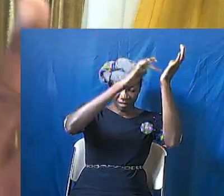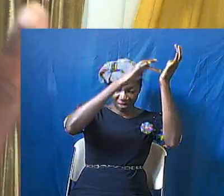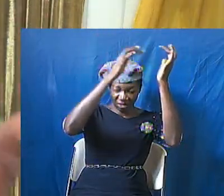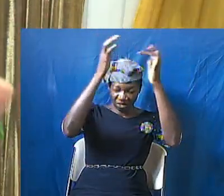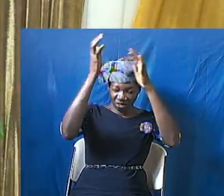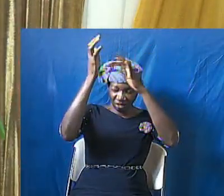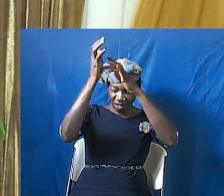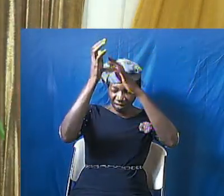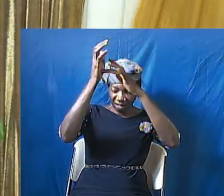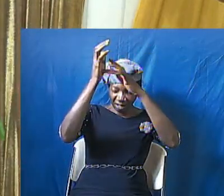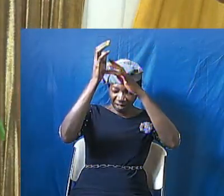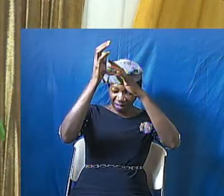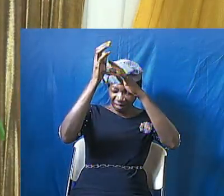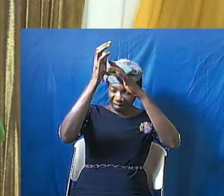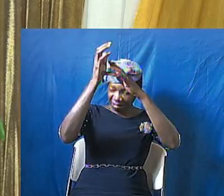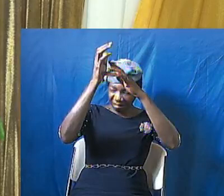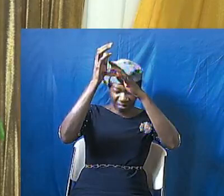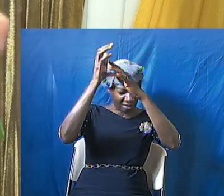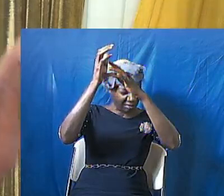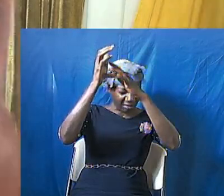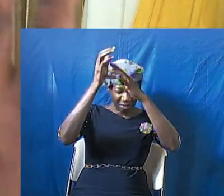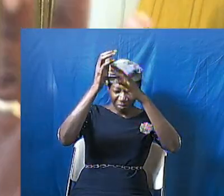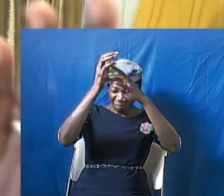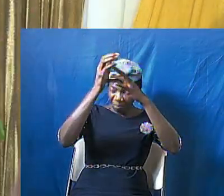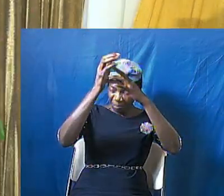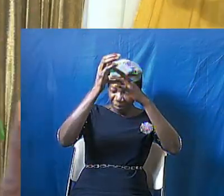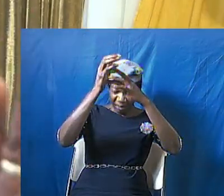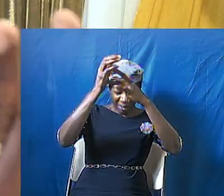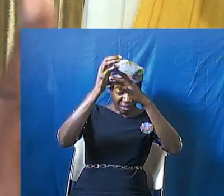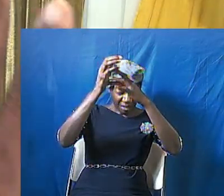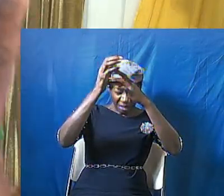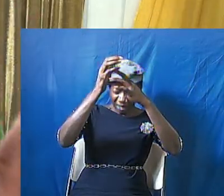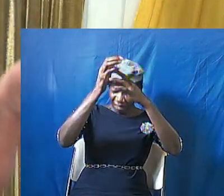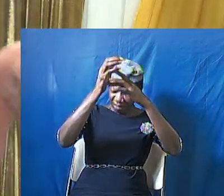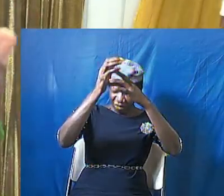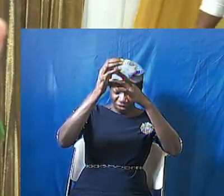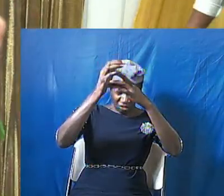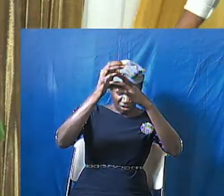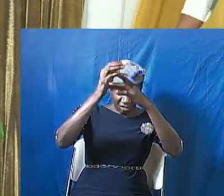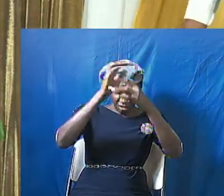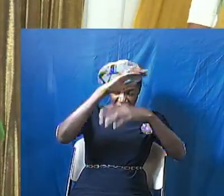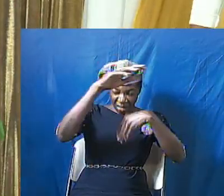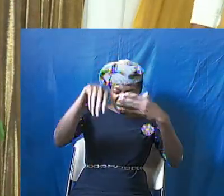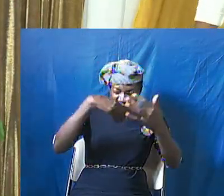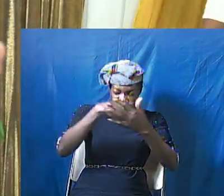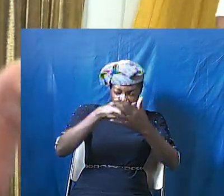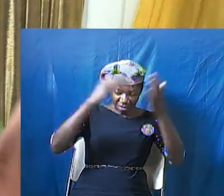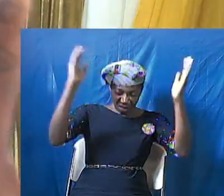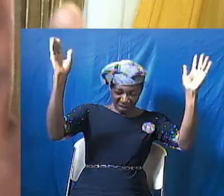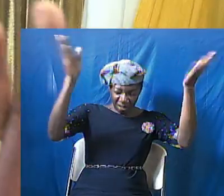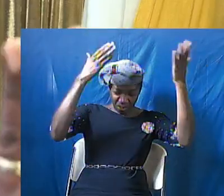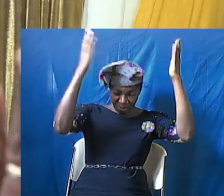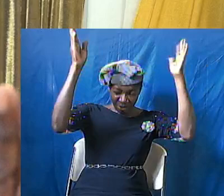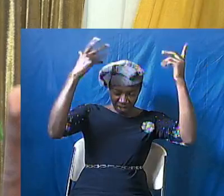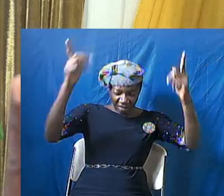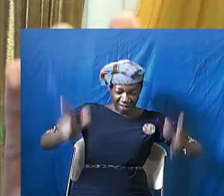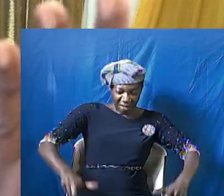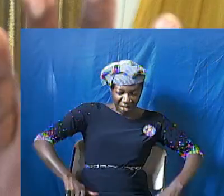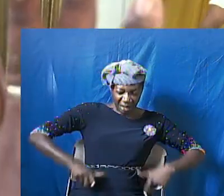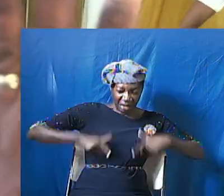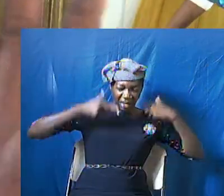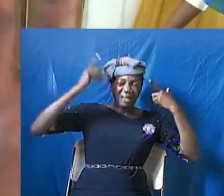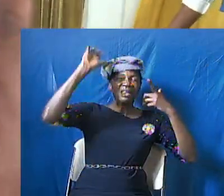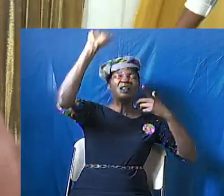Jesus, yes, we want him to come with us. Let us pull him down with our praise and worship. He dwells in our